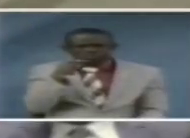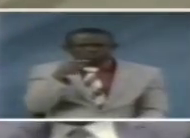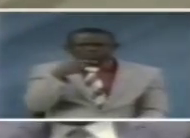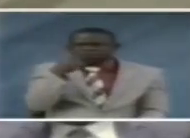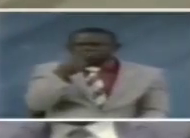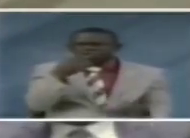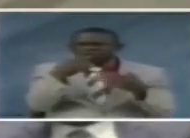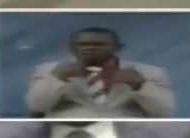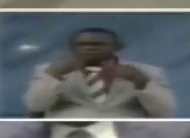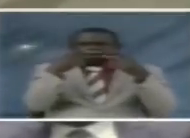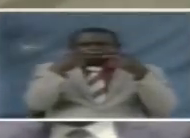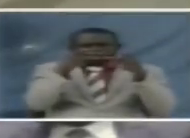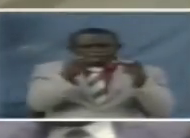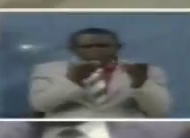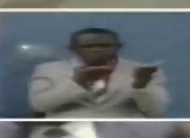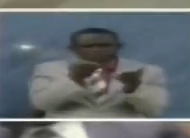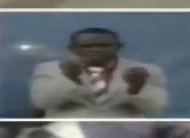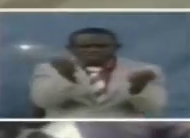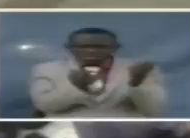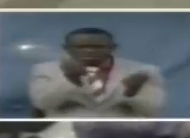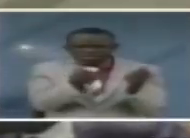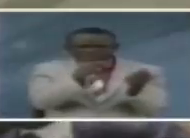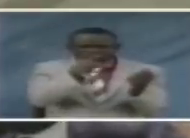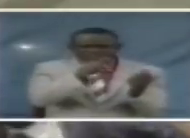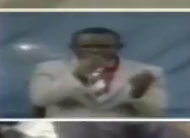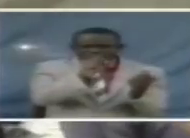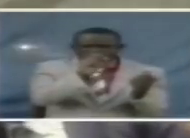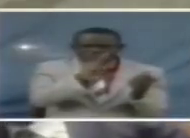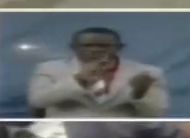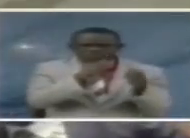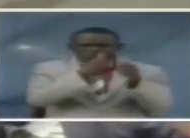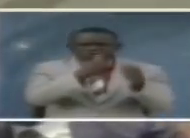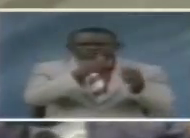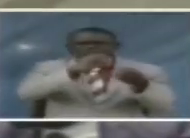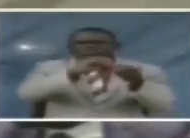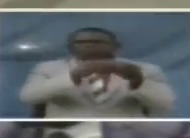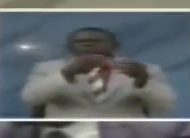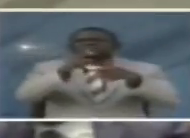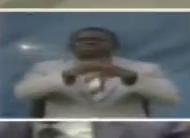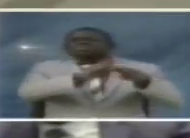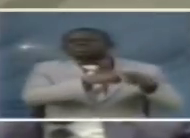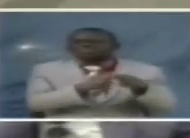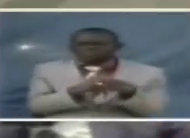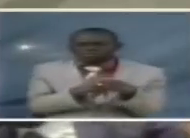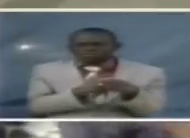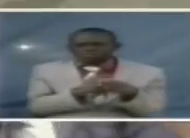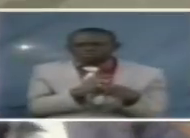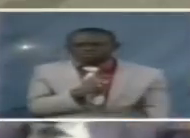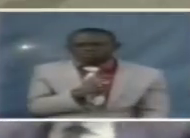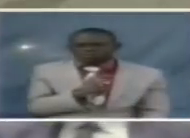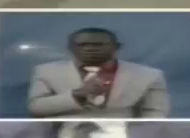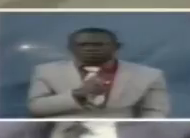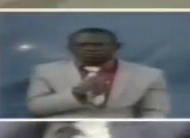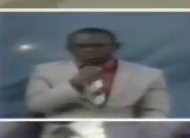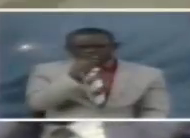for individuals operating public service vehicles based on seating capacity.